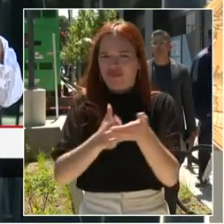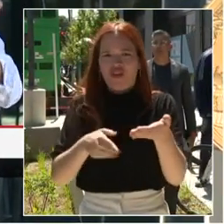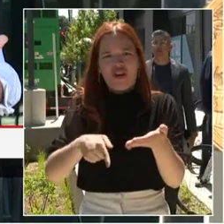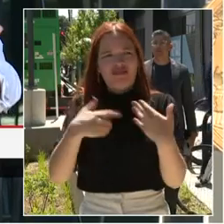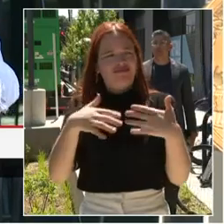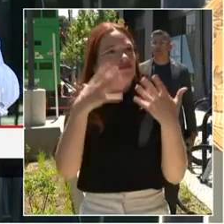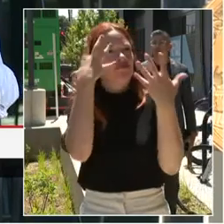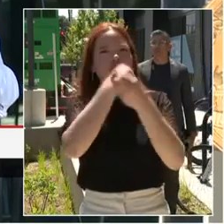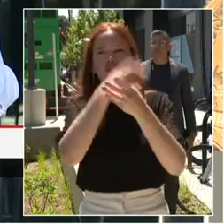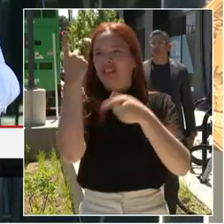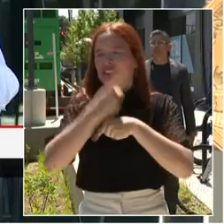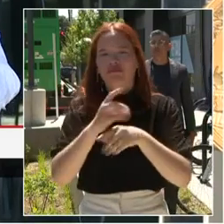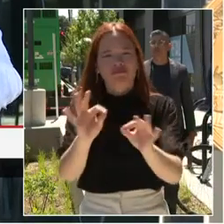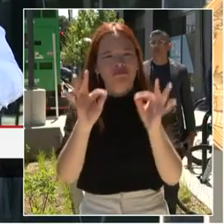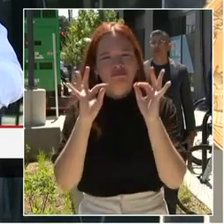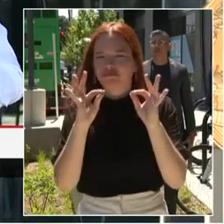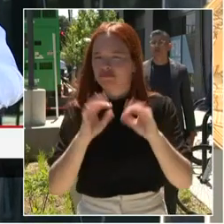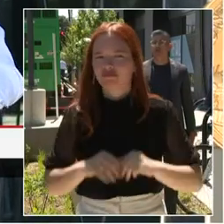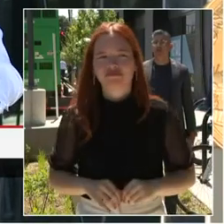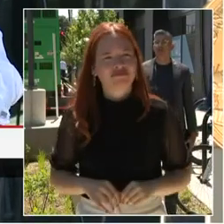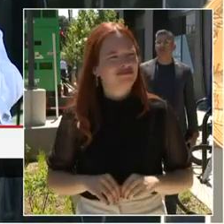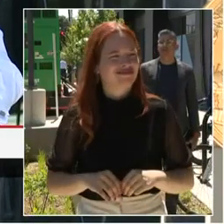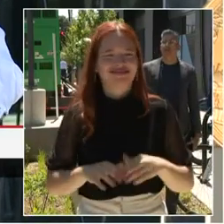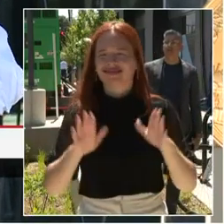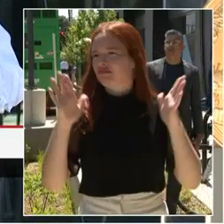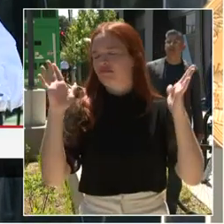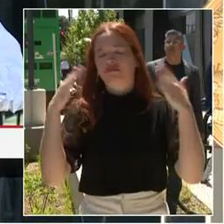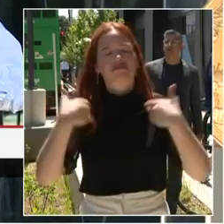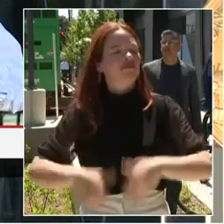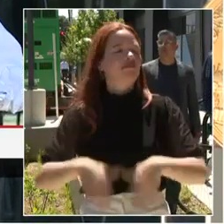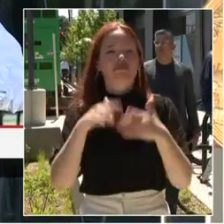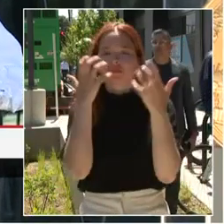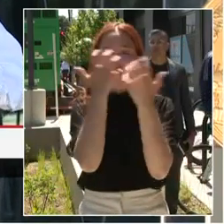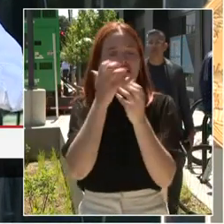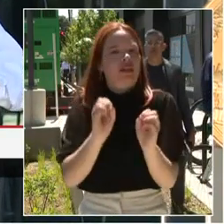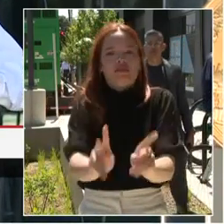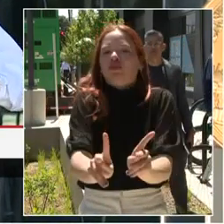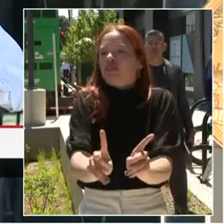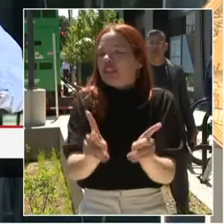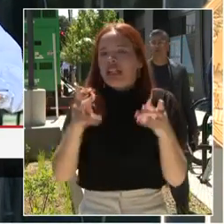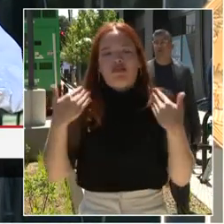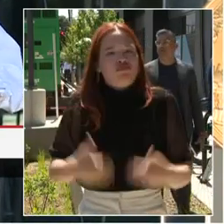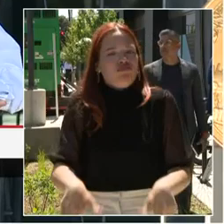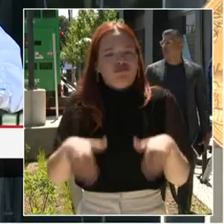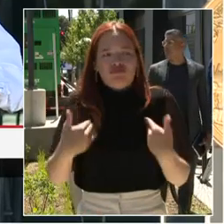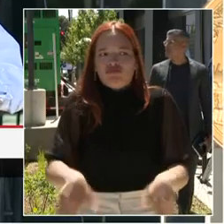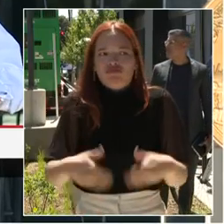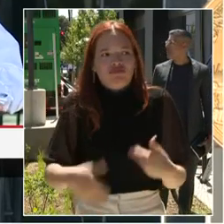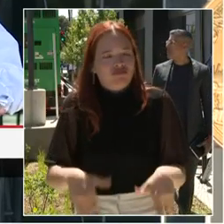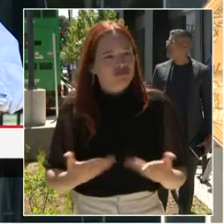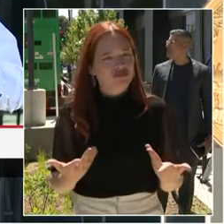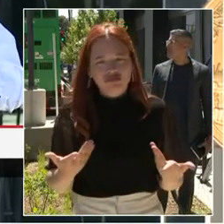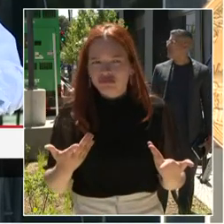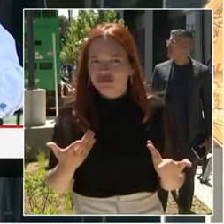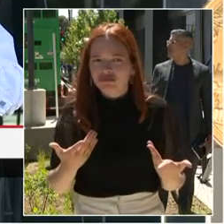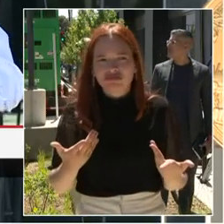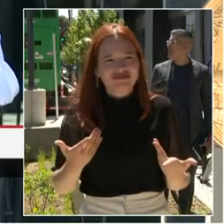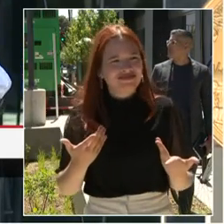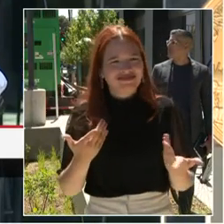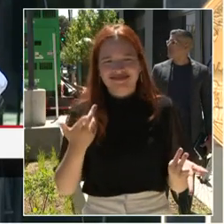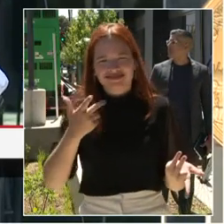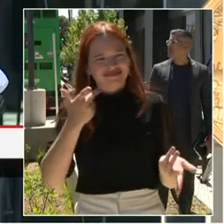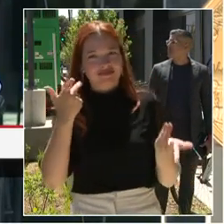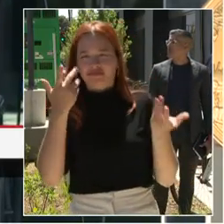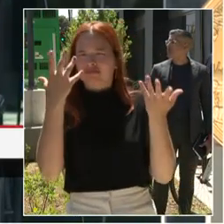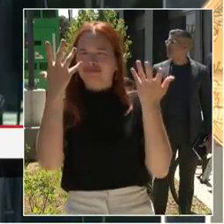It's just a wonderful opportunity to be here on this absolutely beautiful day here in the District of